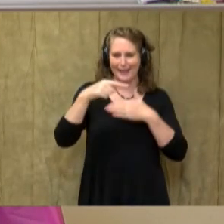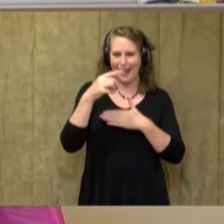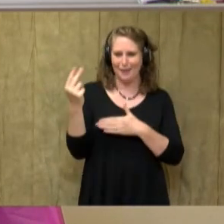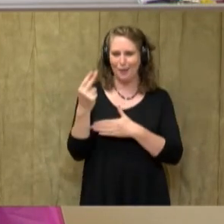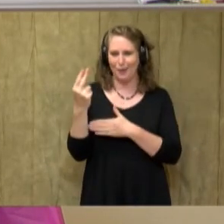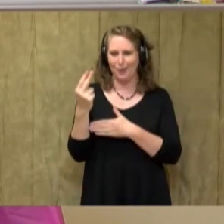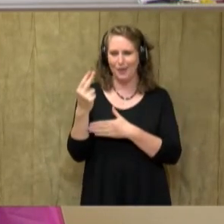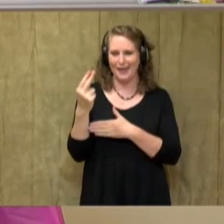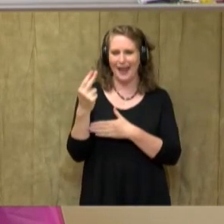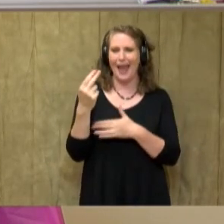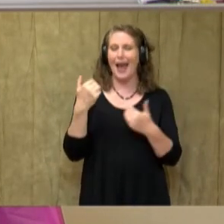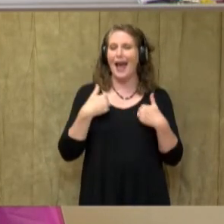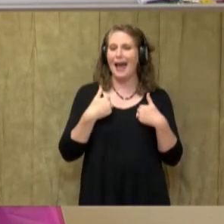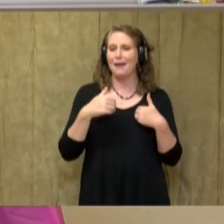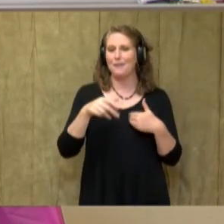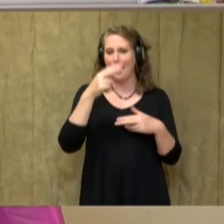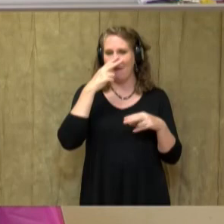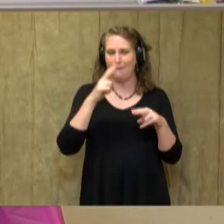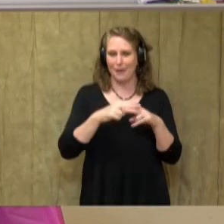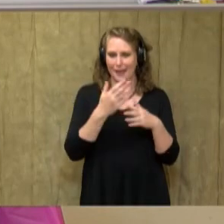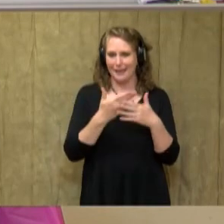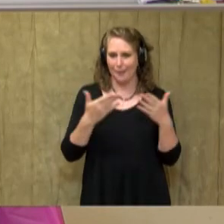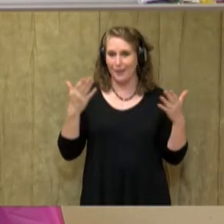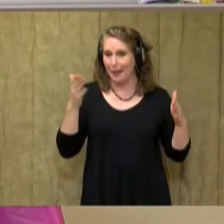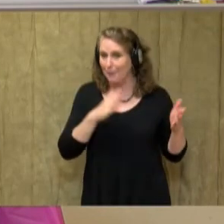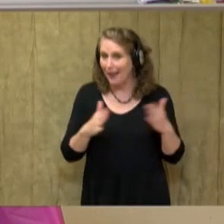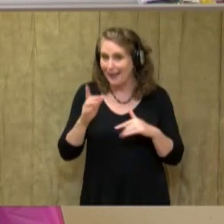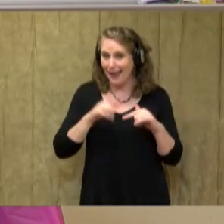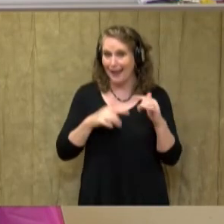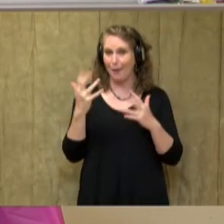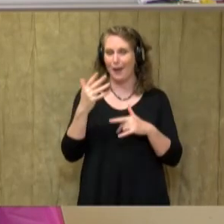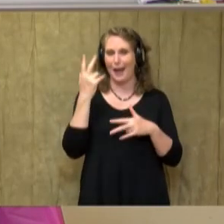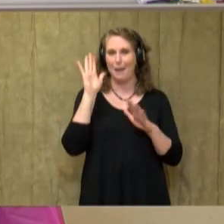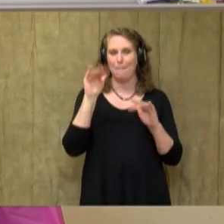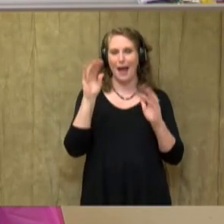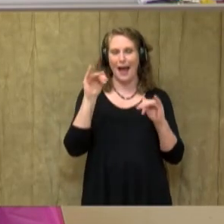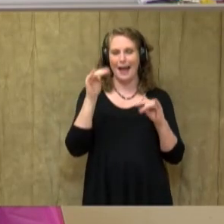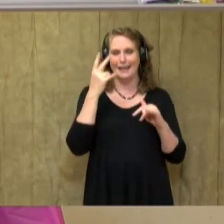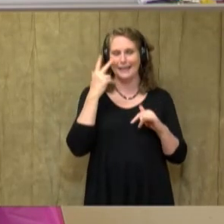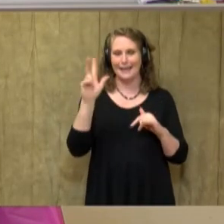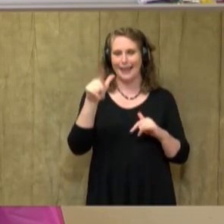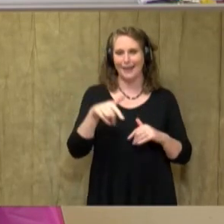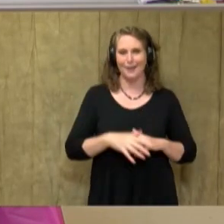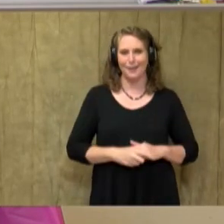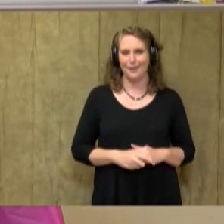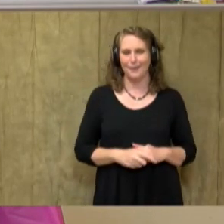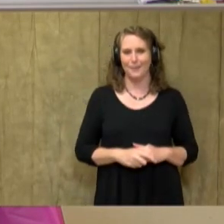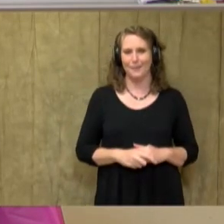Thursday. I have another fun something planned. I can't wait. Bye, guys. Bye.